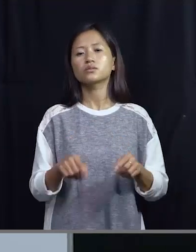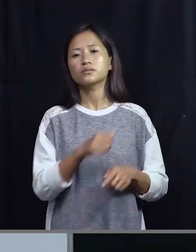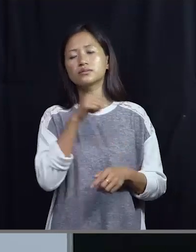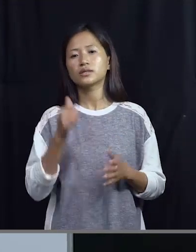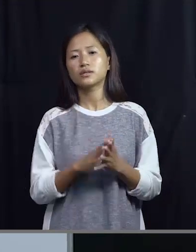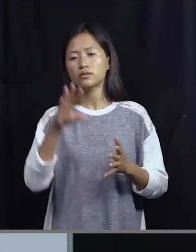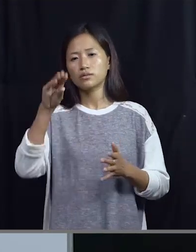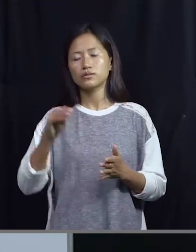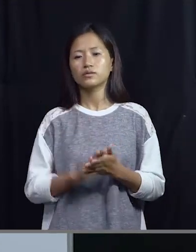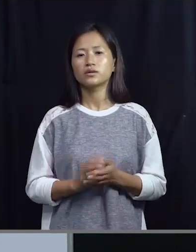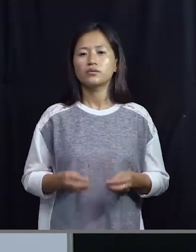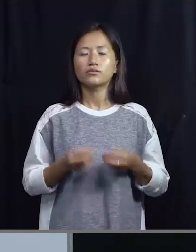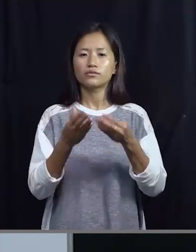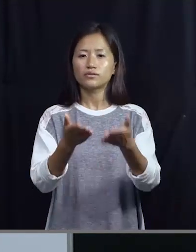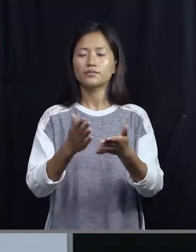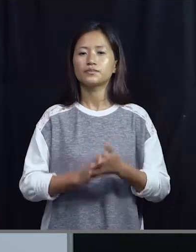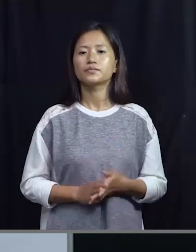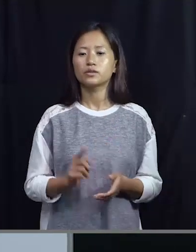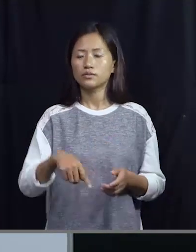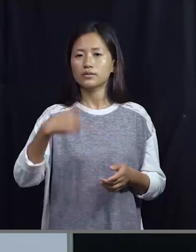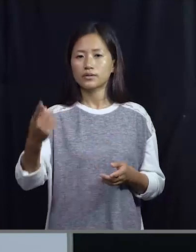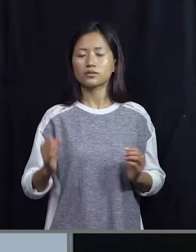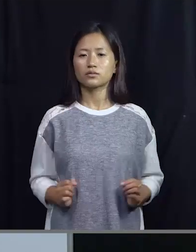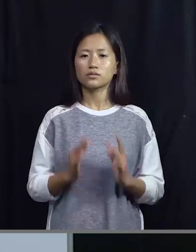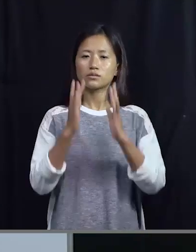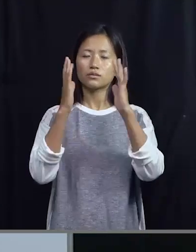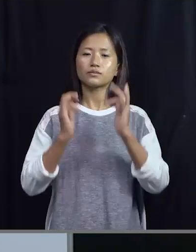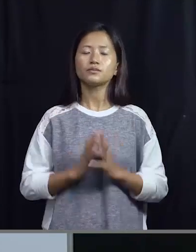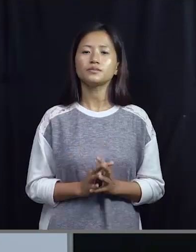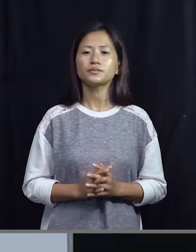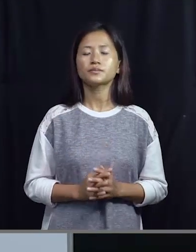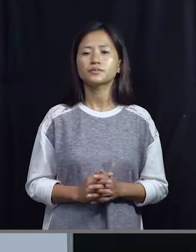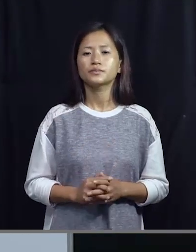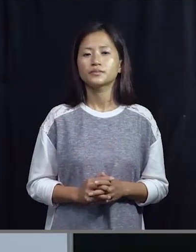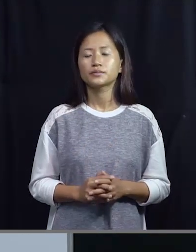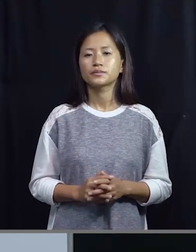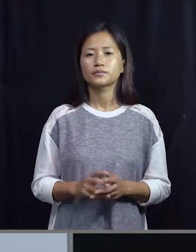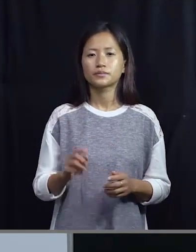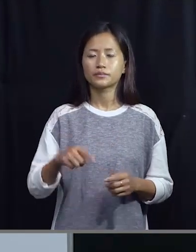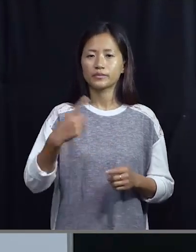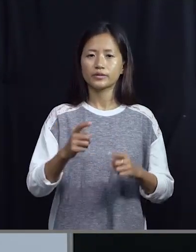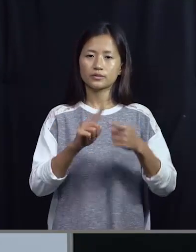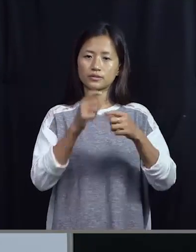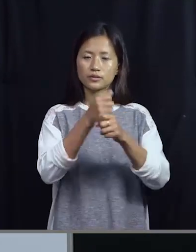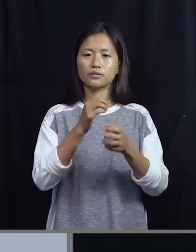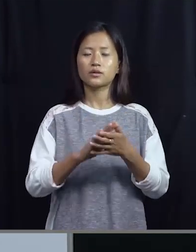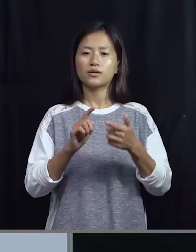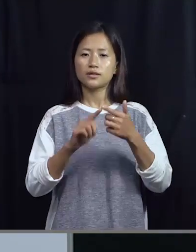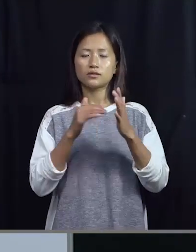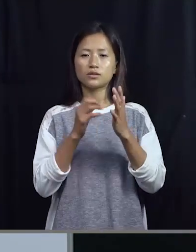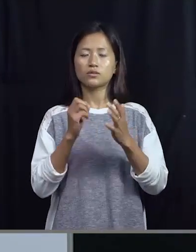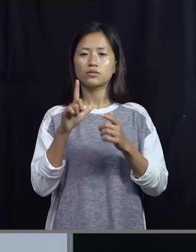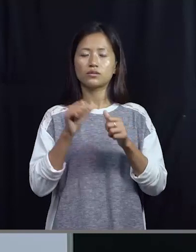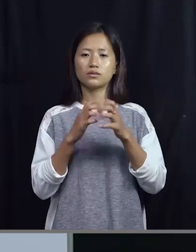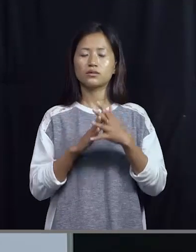after it dies off, it will provide fertilizer to the next crop during crop rotation. Next example is Azola. It is a small